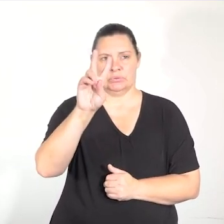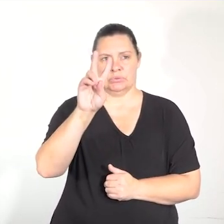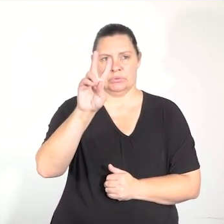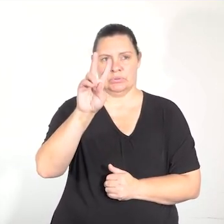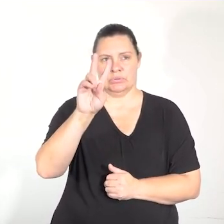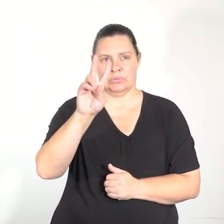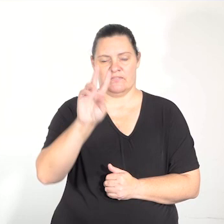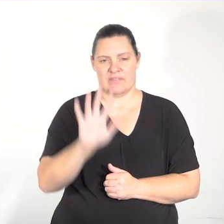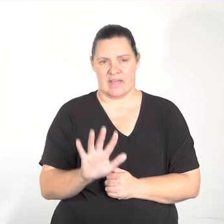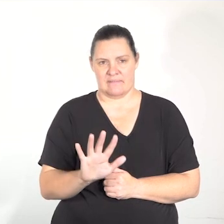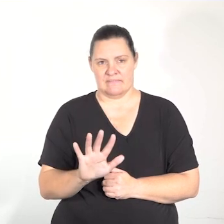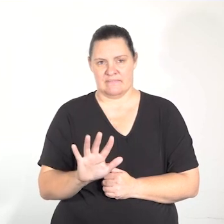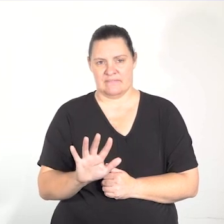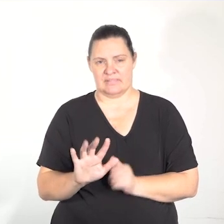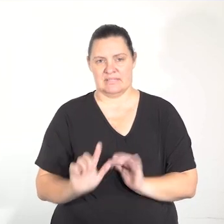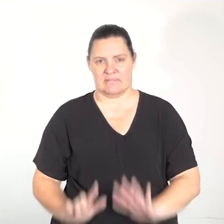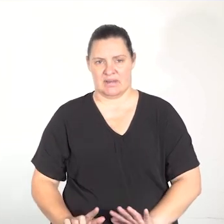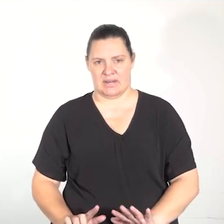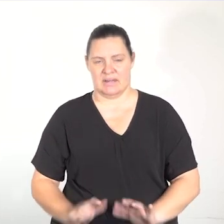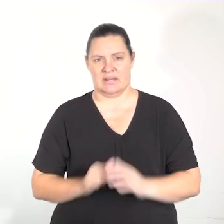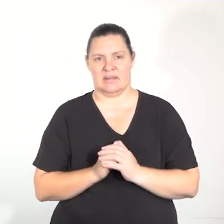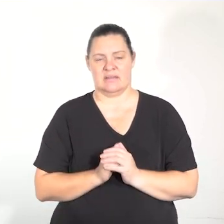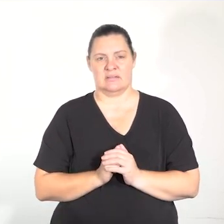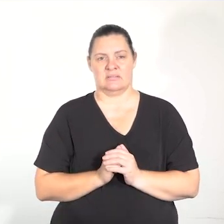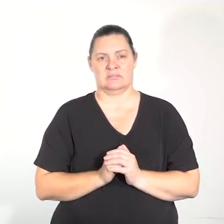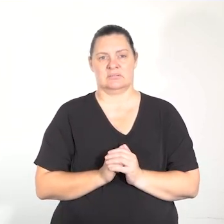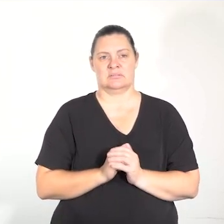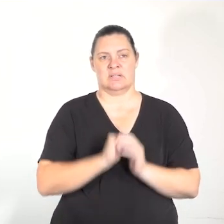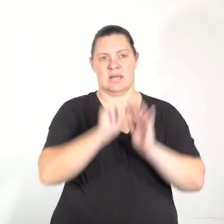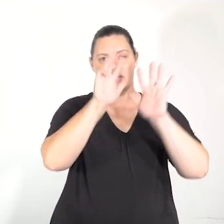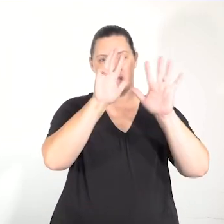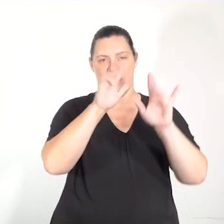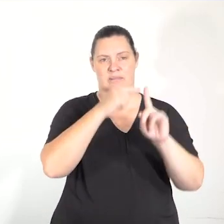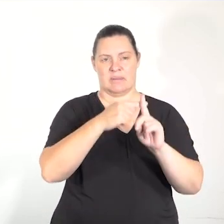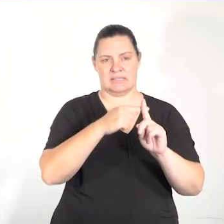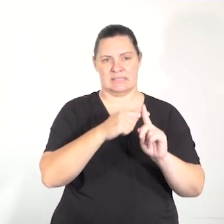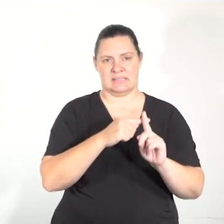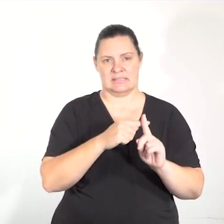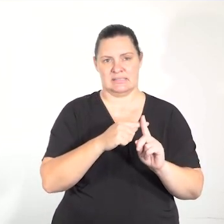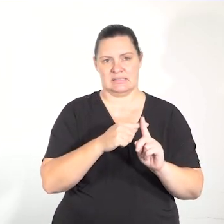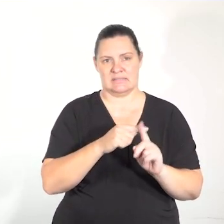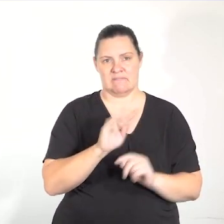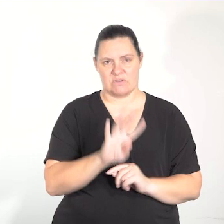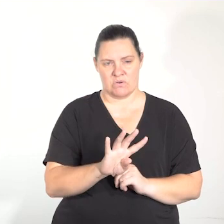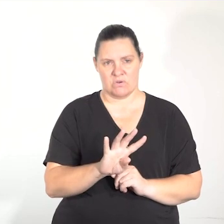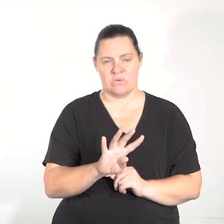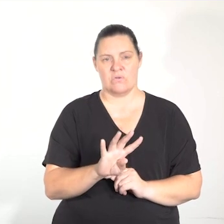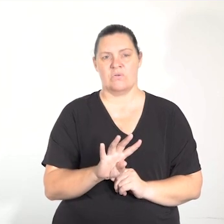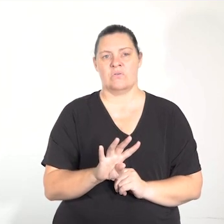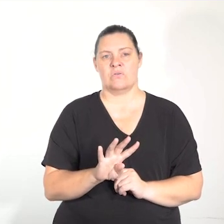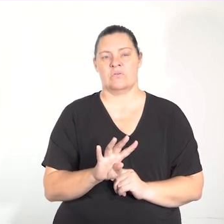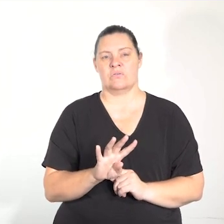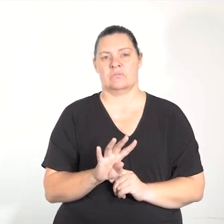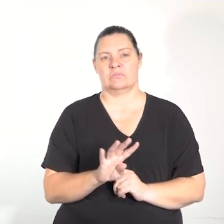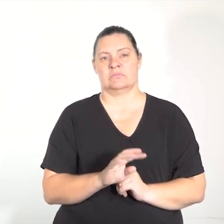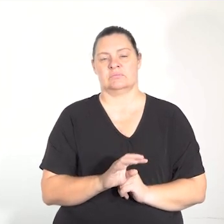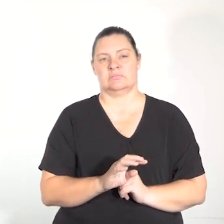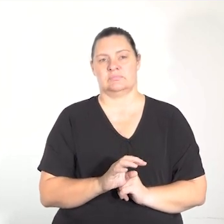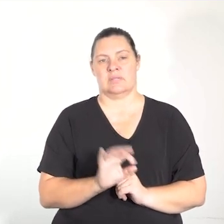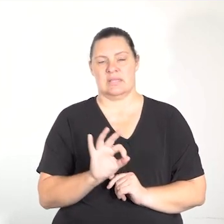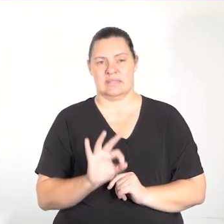Rand. Then we have 2 juice boxes that cost 21 Rand each. So that means we are going to say